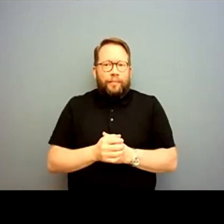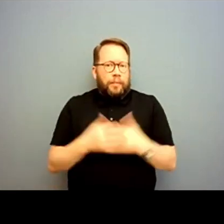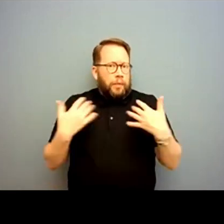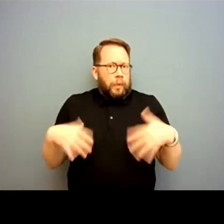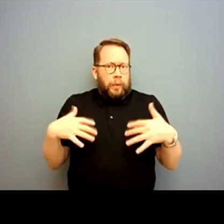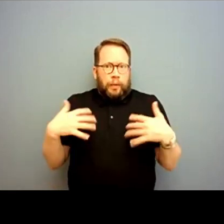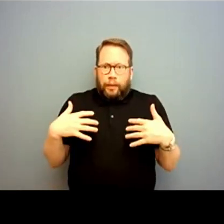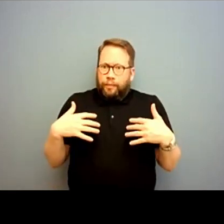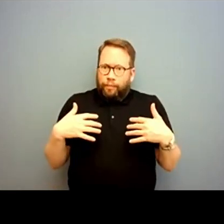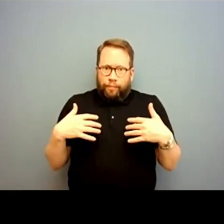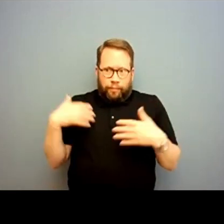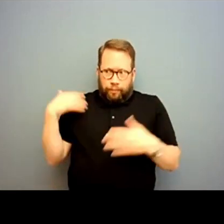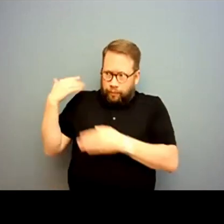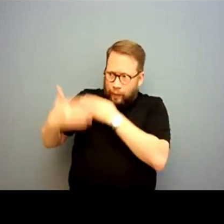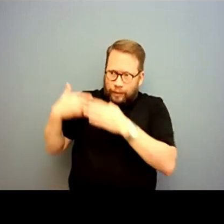organizations.